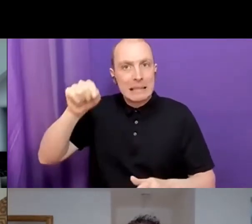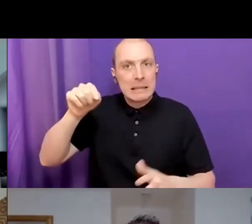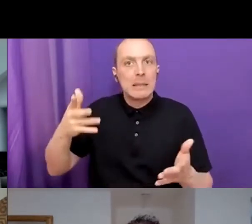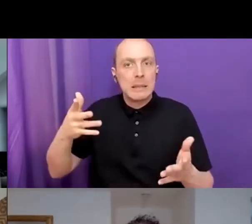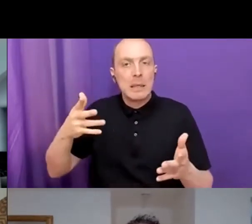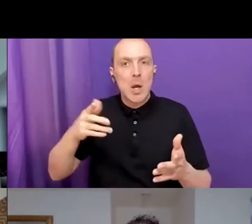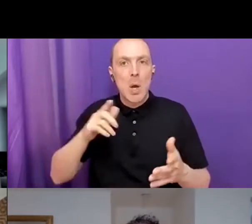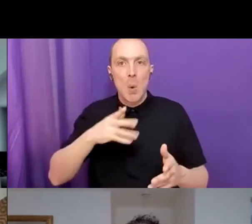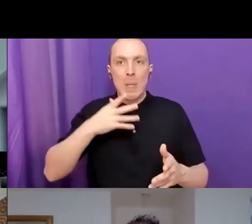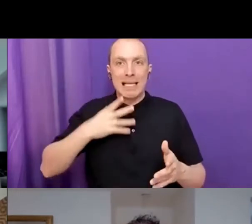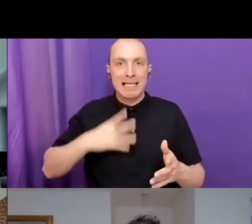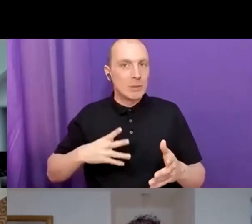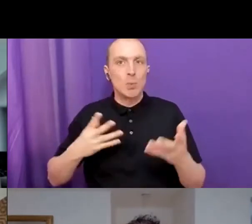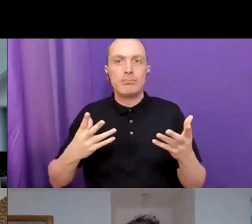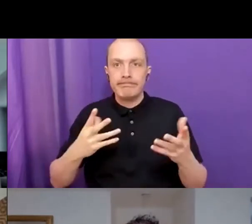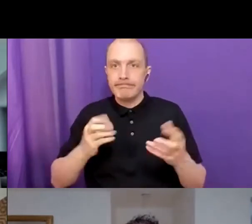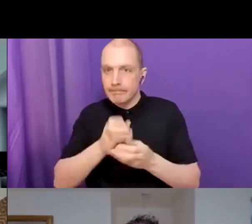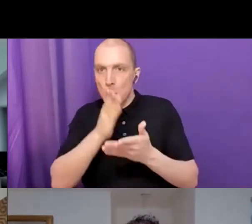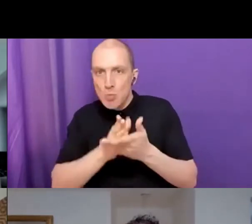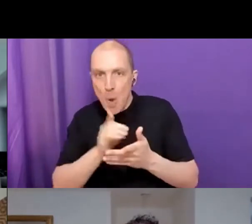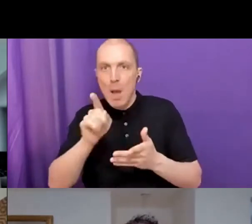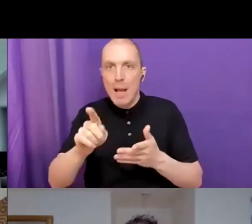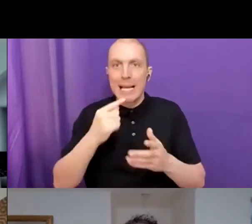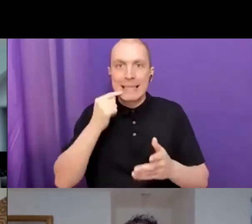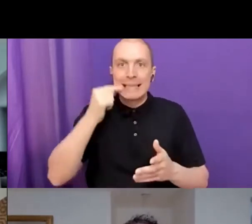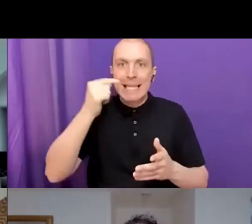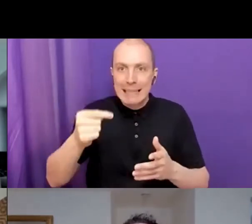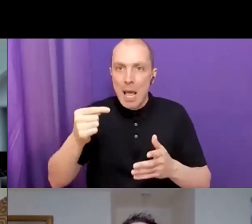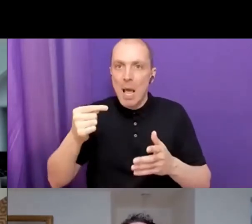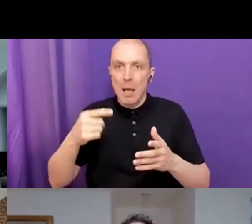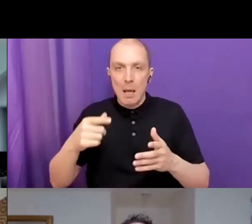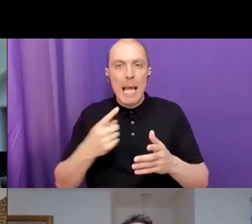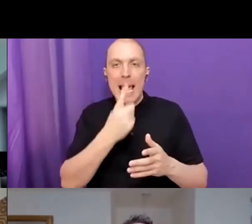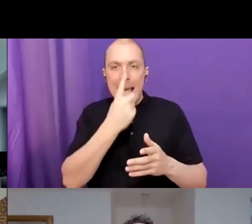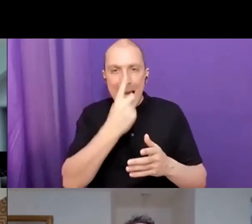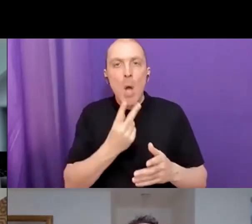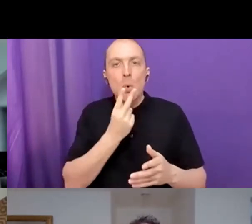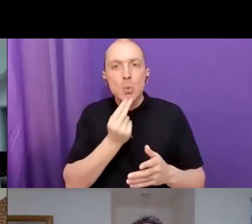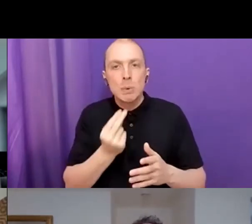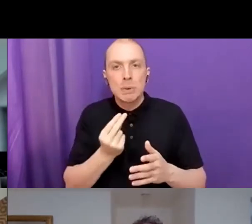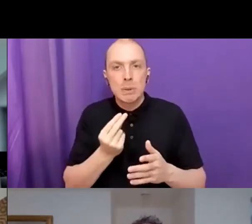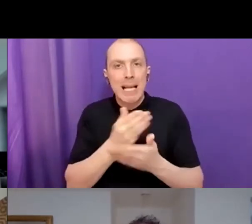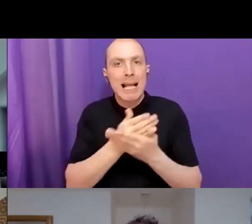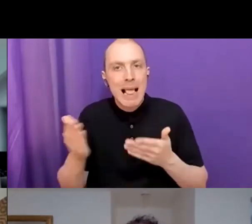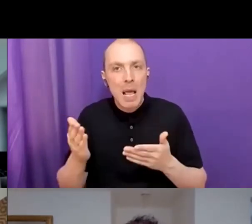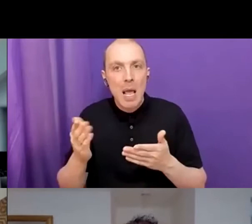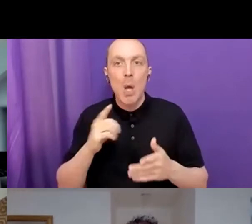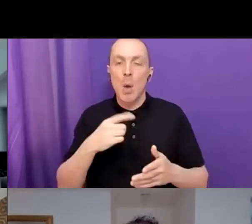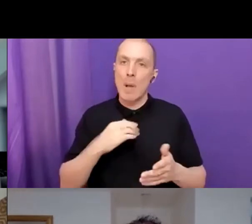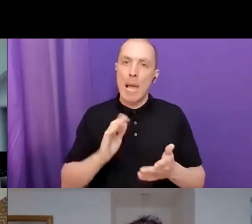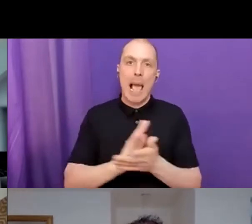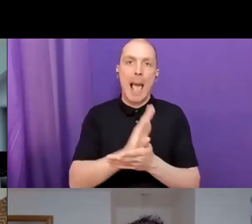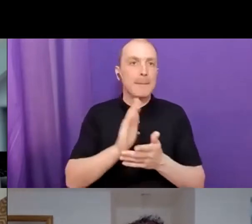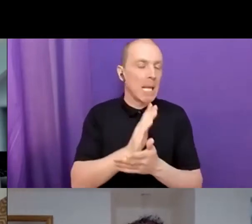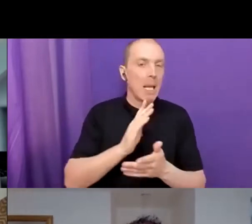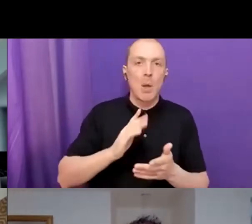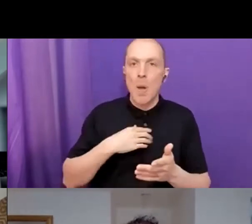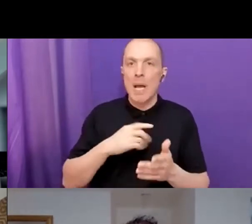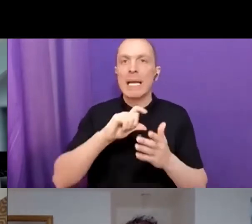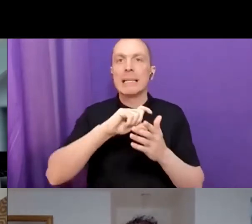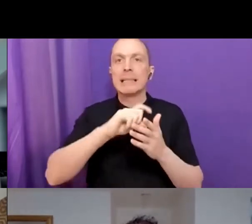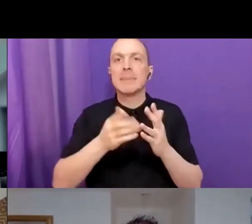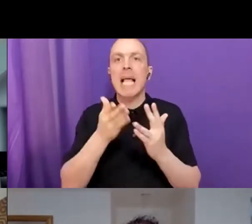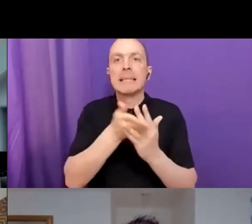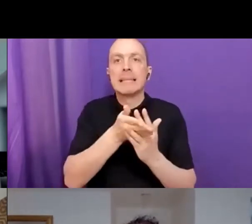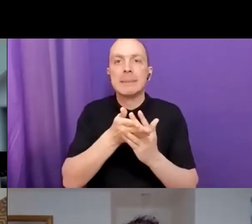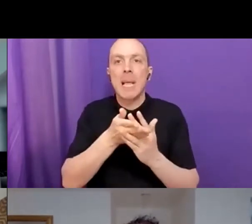usable and standardized format just now. And as such, we're really pleased to have our accessibility policy colleagues here today